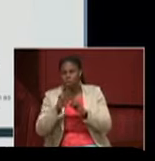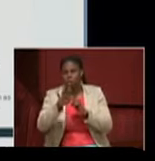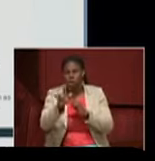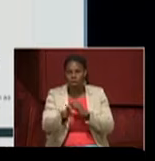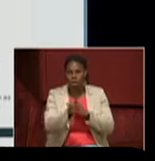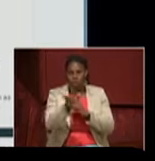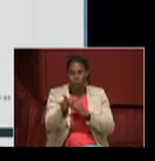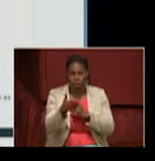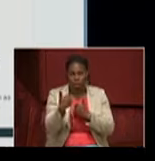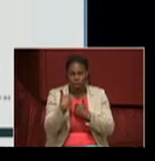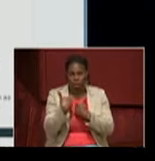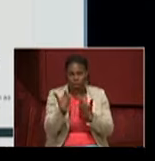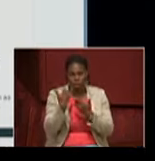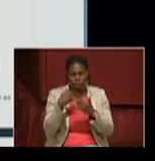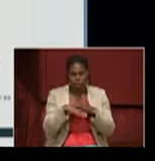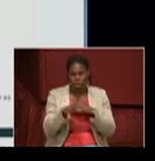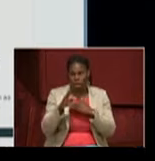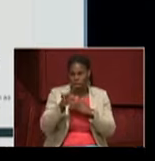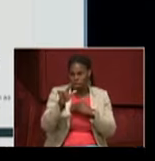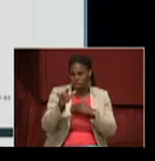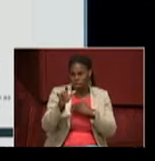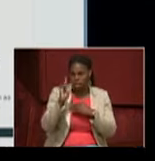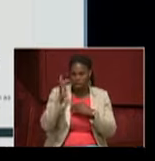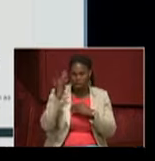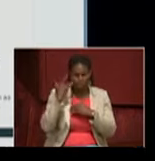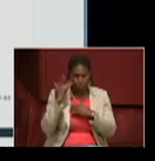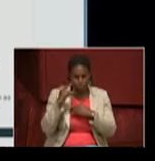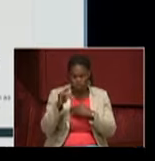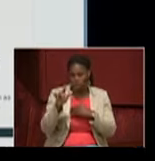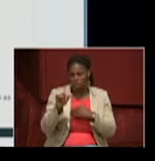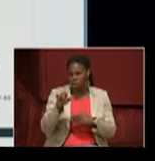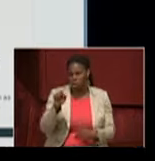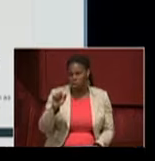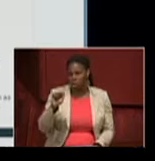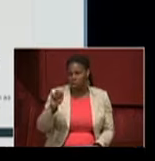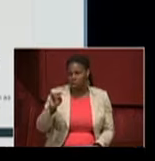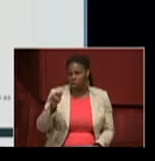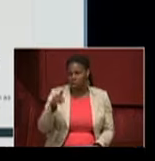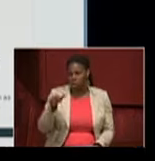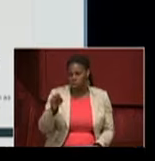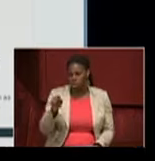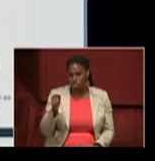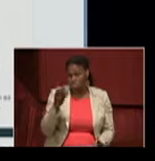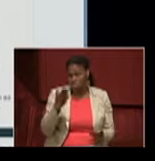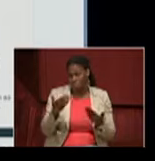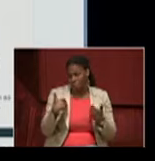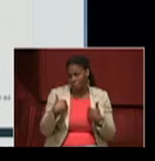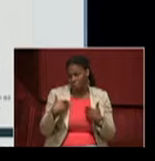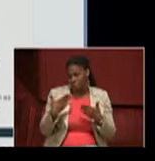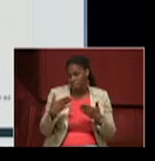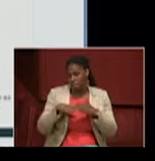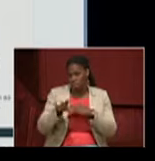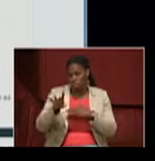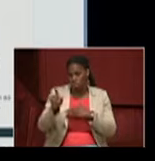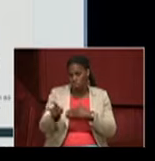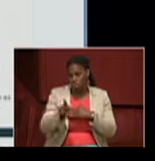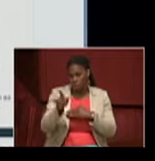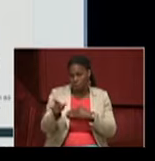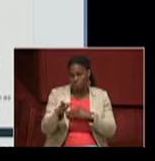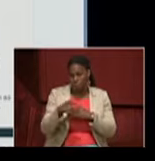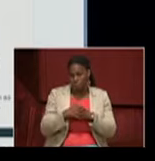If you're in Los Angeles, you would very well have subscriptions at your libraries to something like the